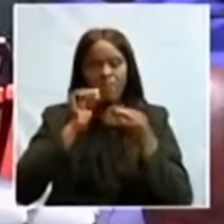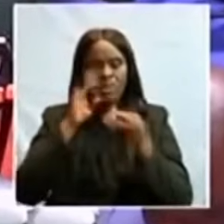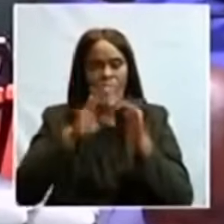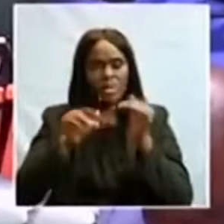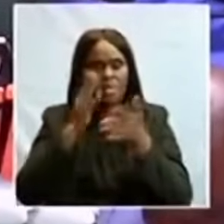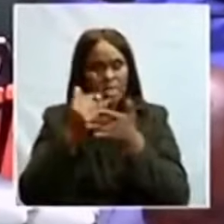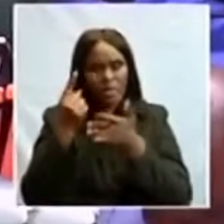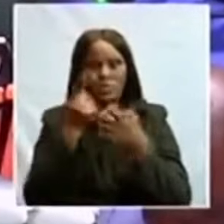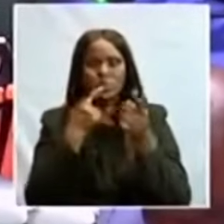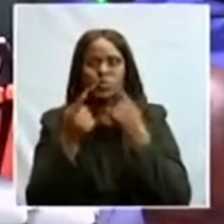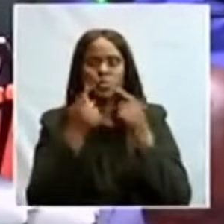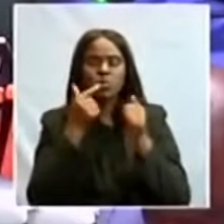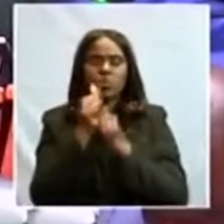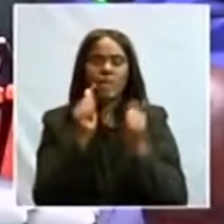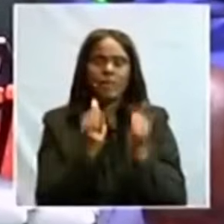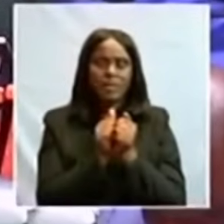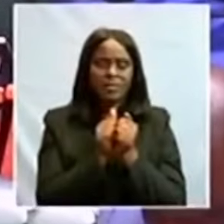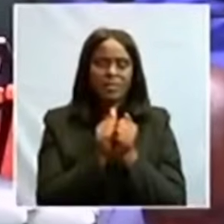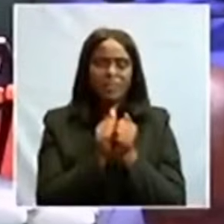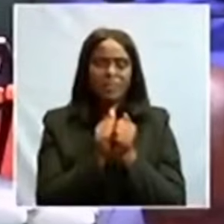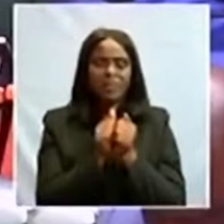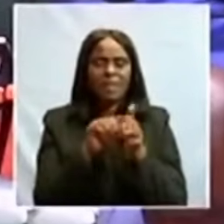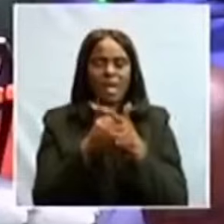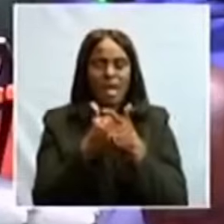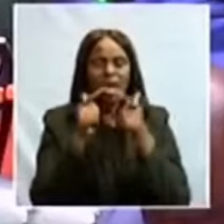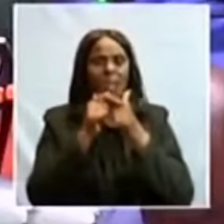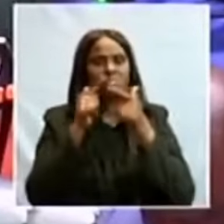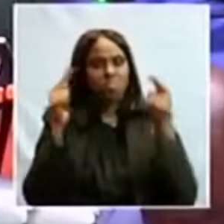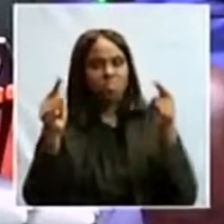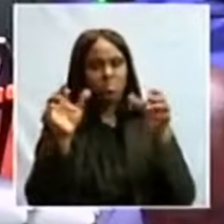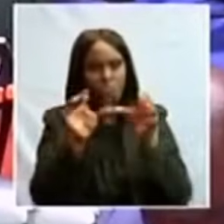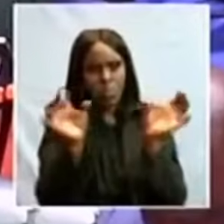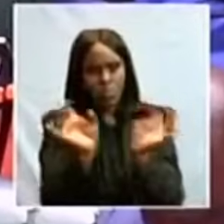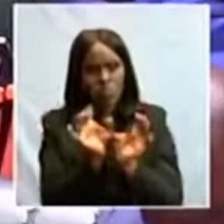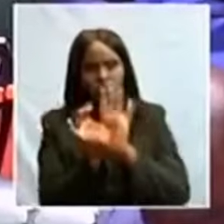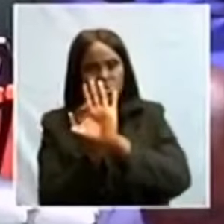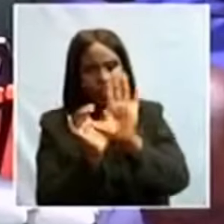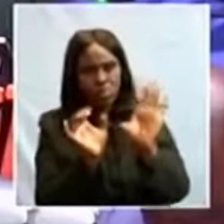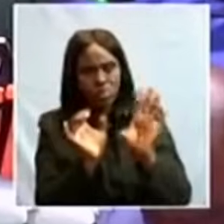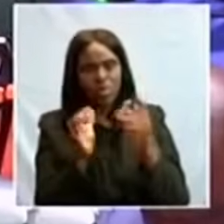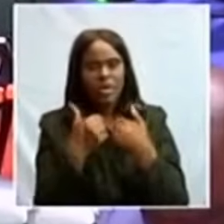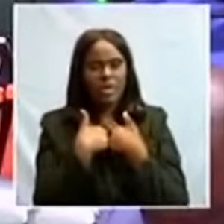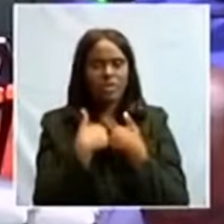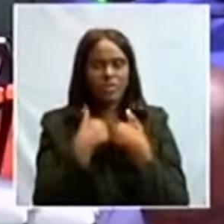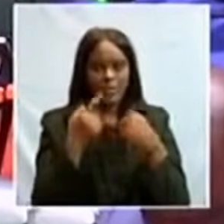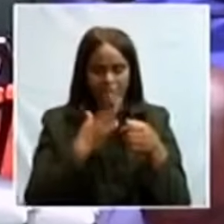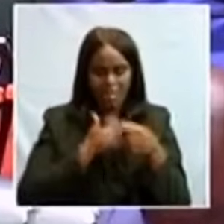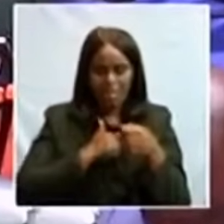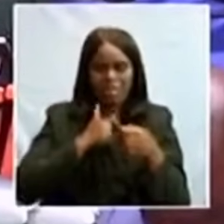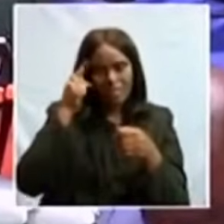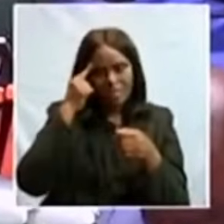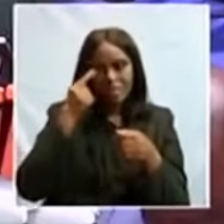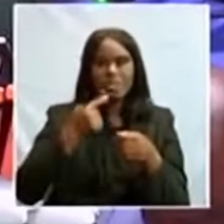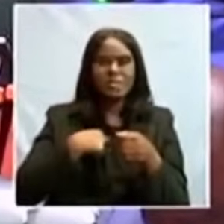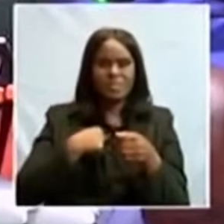someone is talking about how large our constituencies are, I think I have